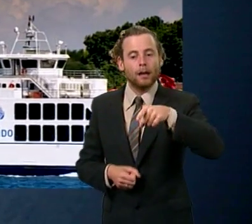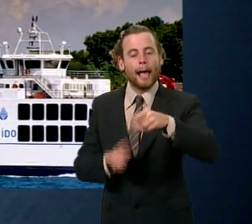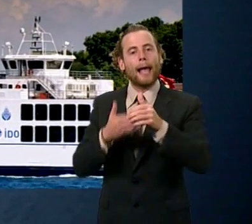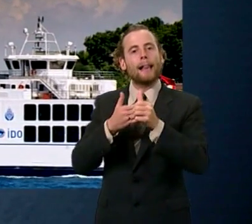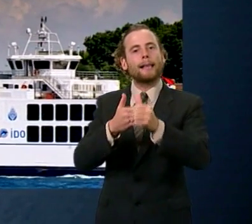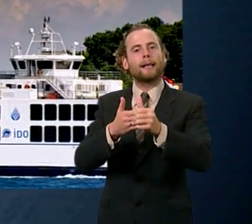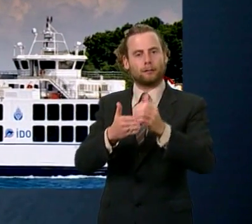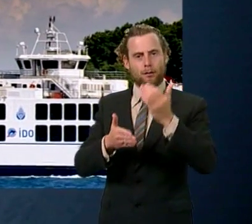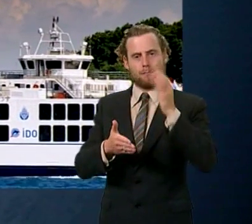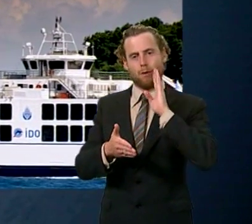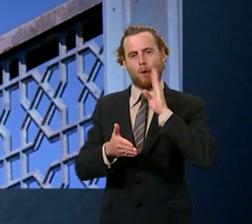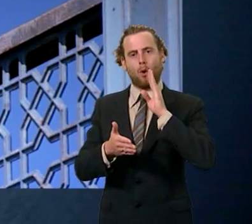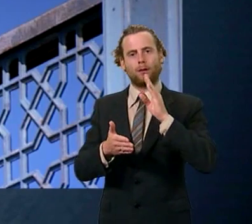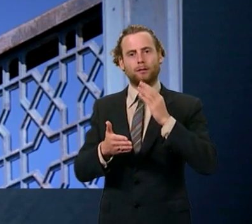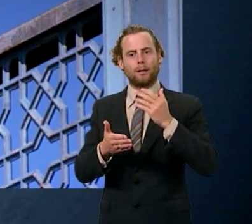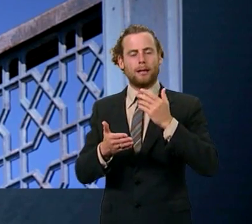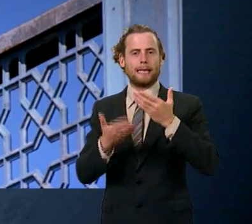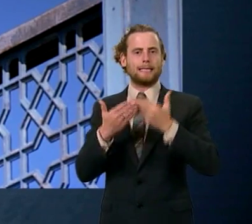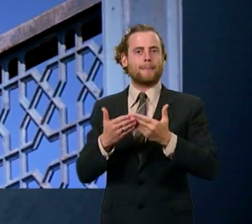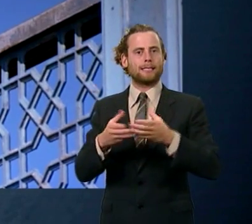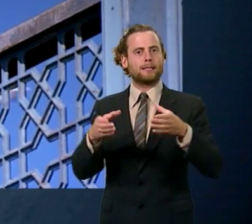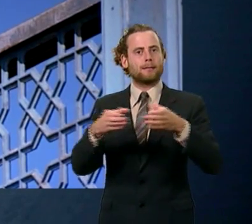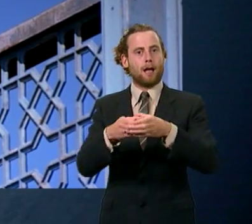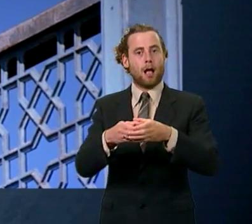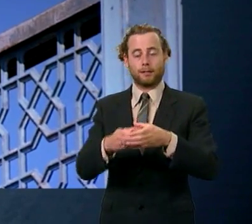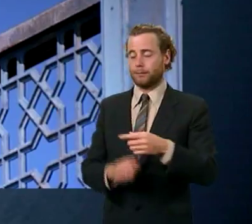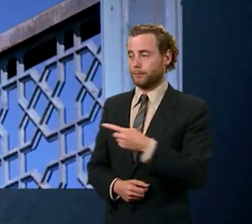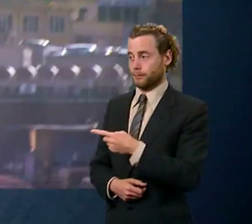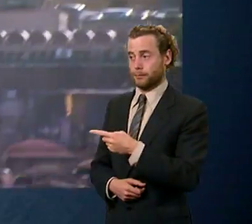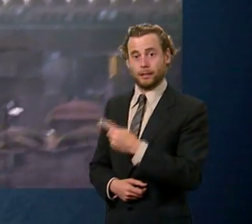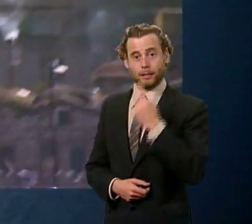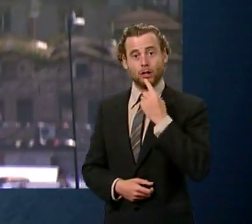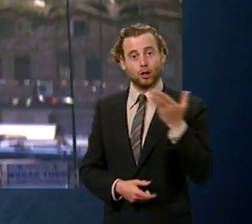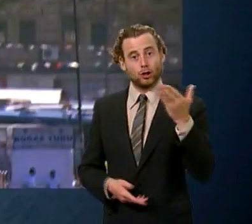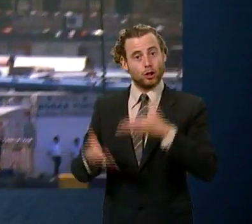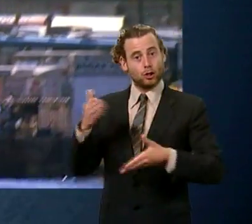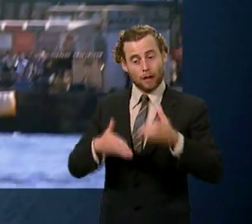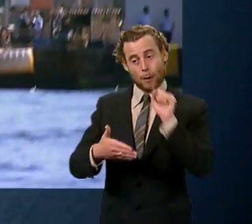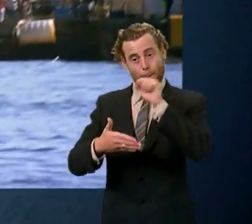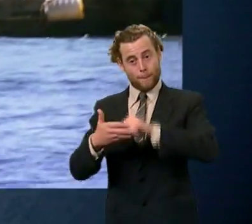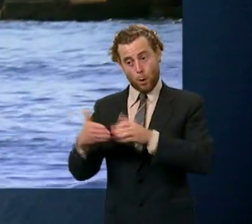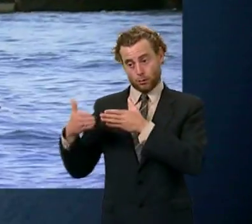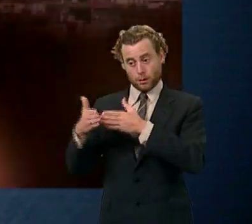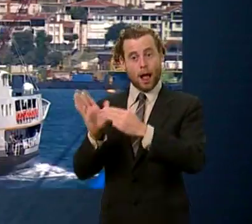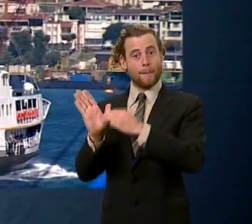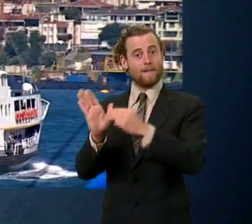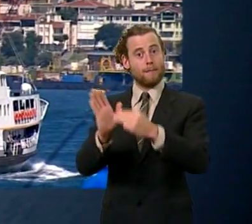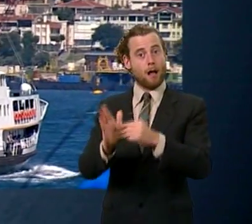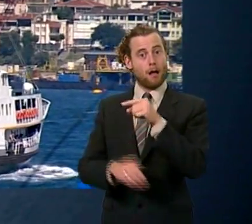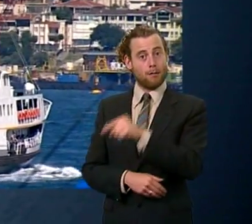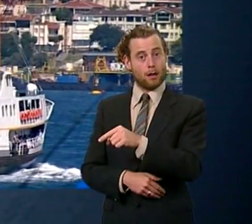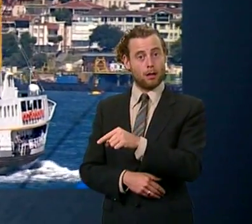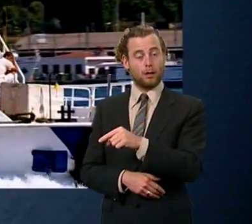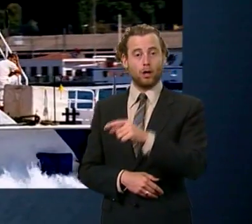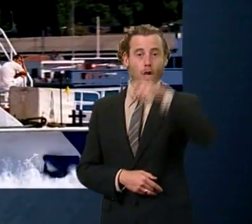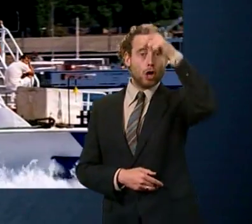party. The charity bought the Mavi Marmara from a government-owned ferry company. Turkish MPs planned to